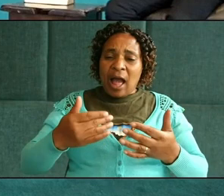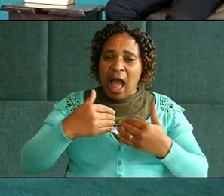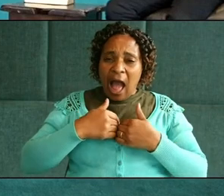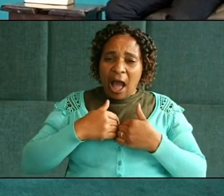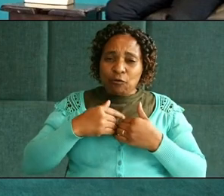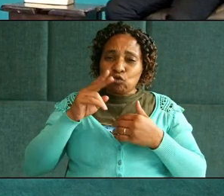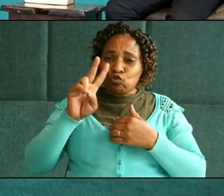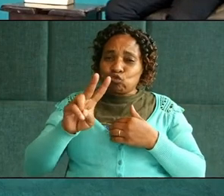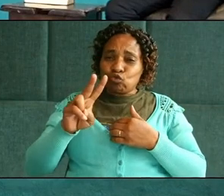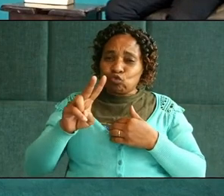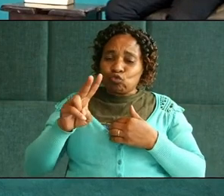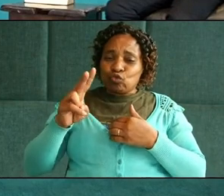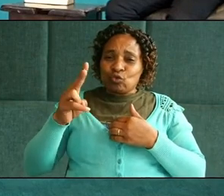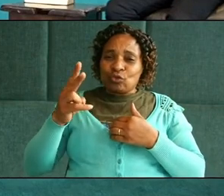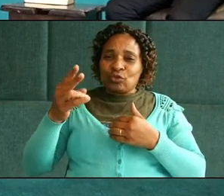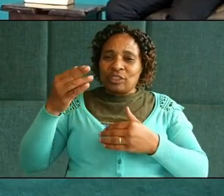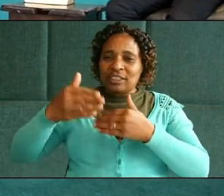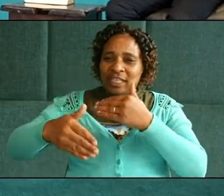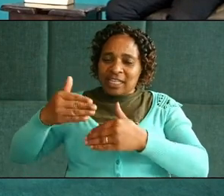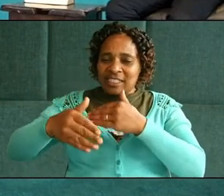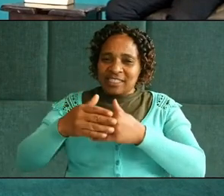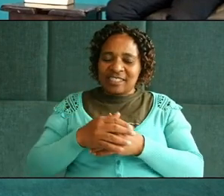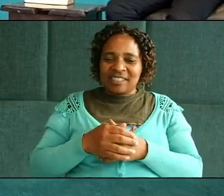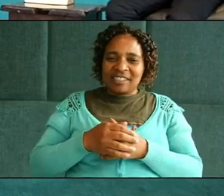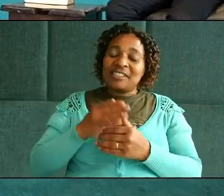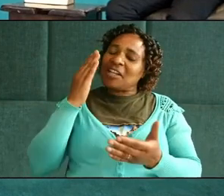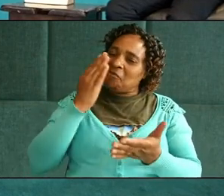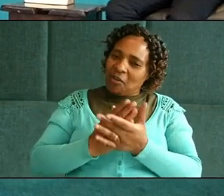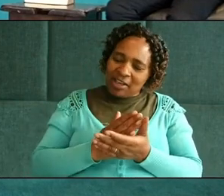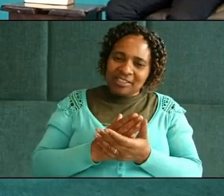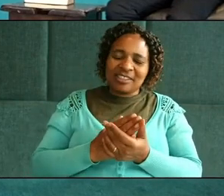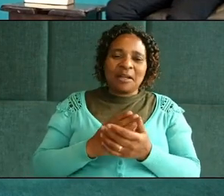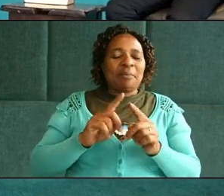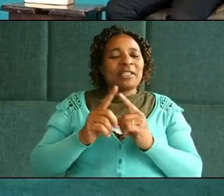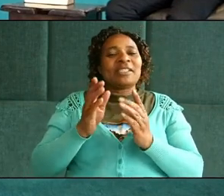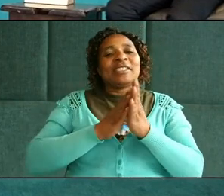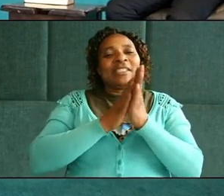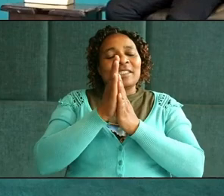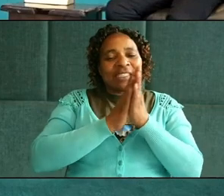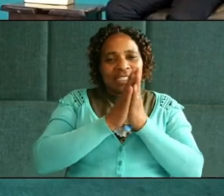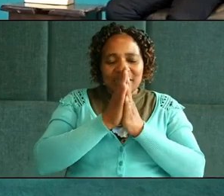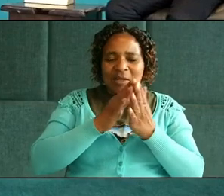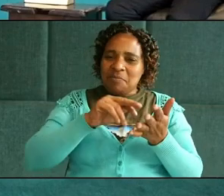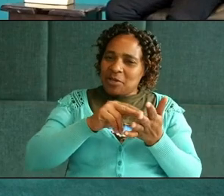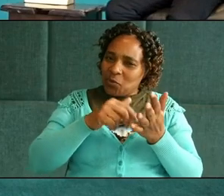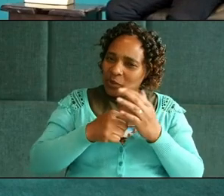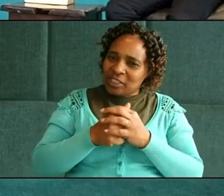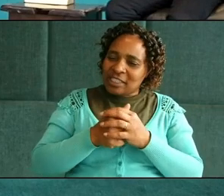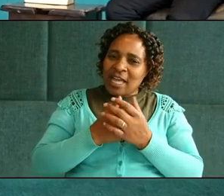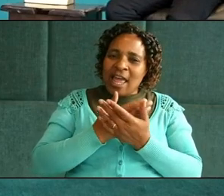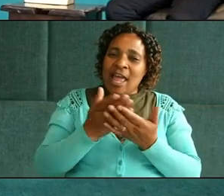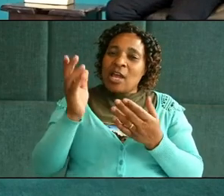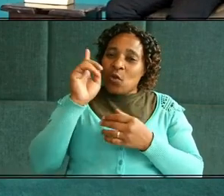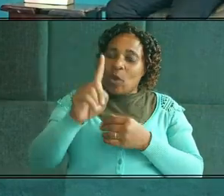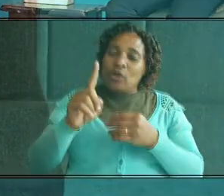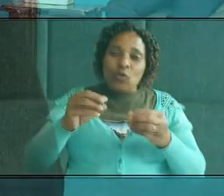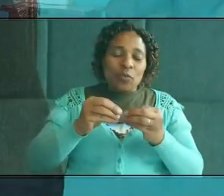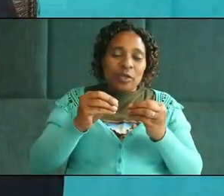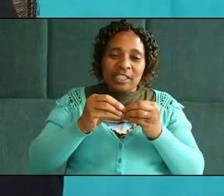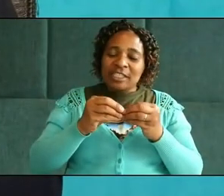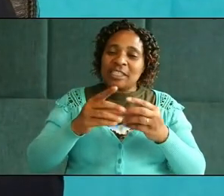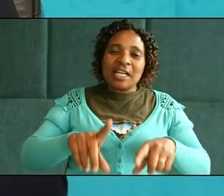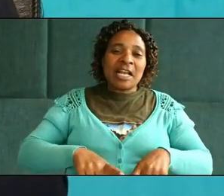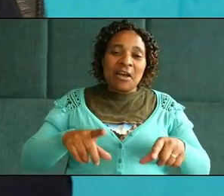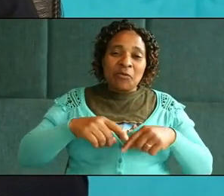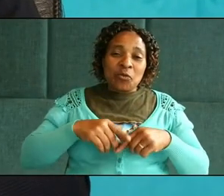don't even have to agree on this. It's a fact. But it's quite interesting. Yeah. Meaning that anyone you meet in this life, as much as you